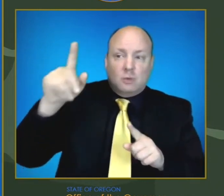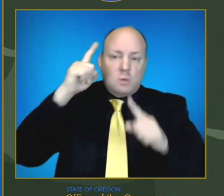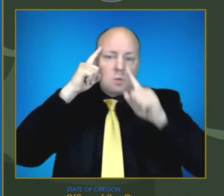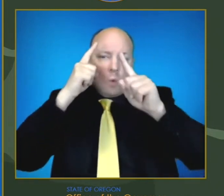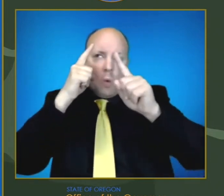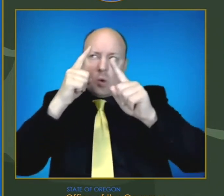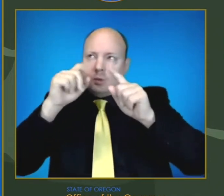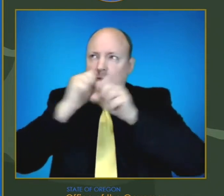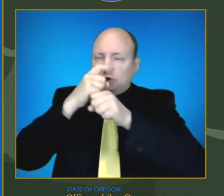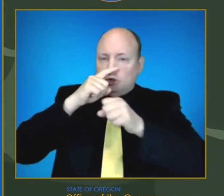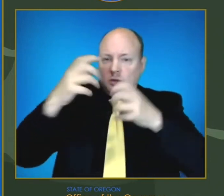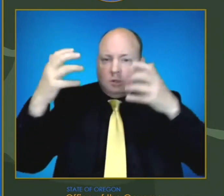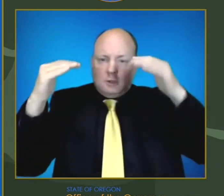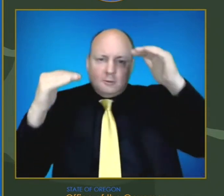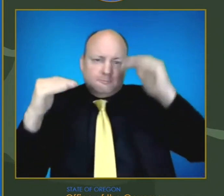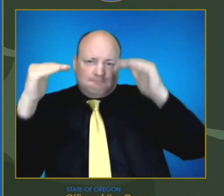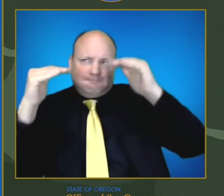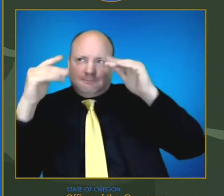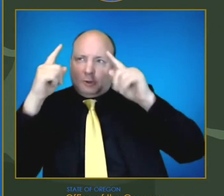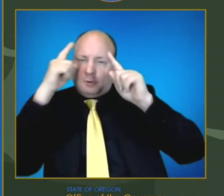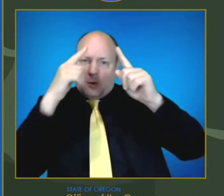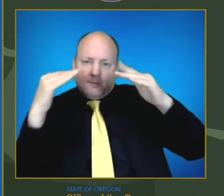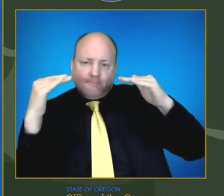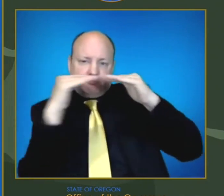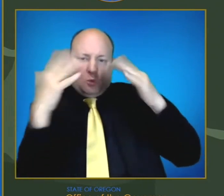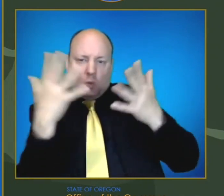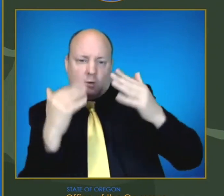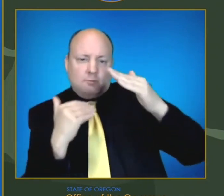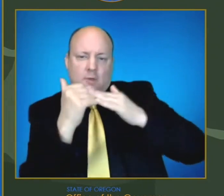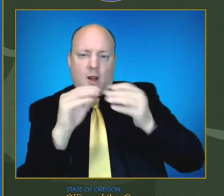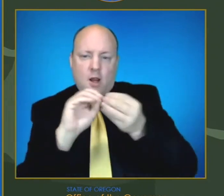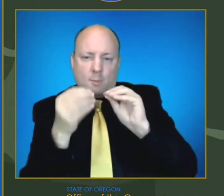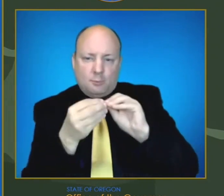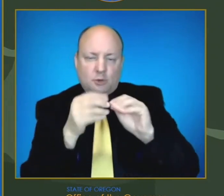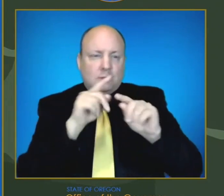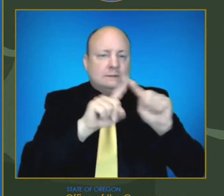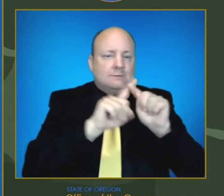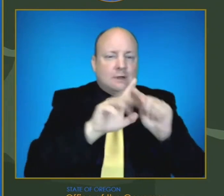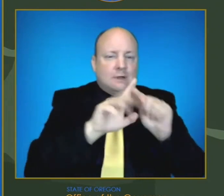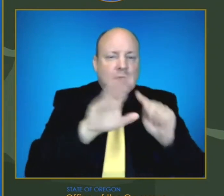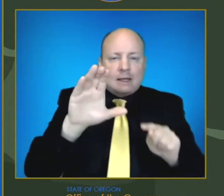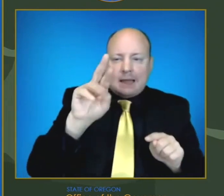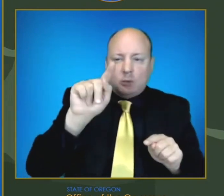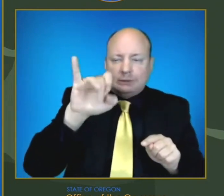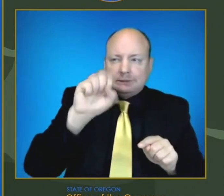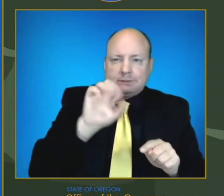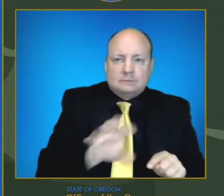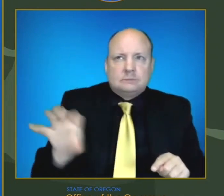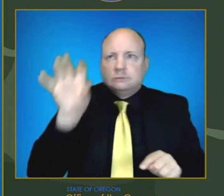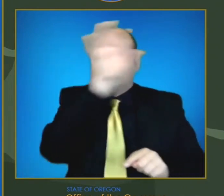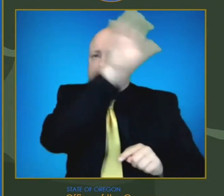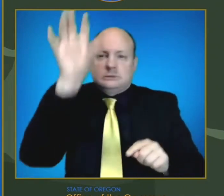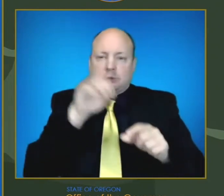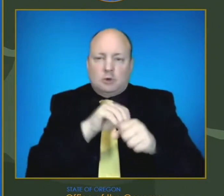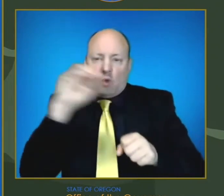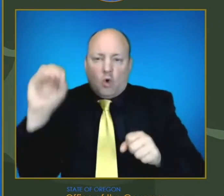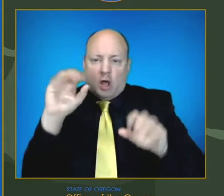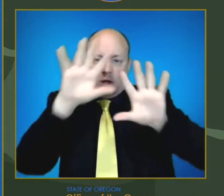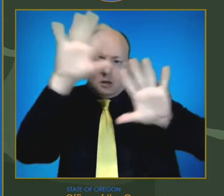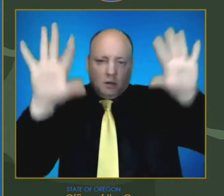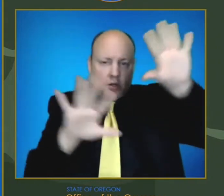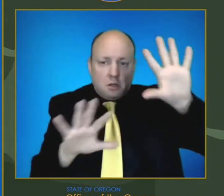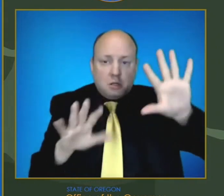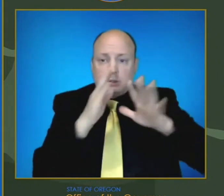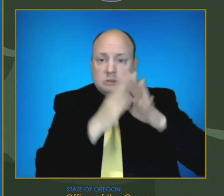county level because it doesn't always include the county of residence information for people who are vaccinated through those federal entities.